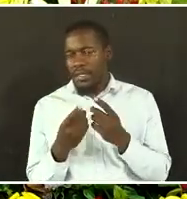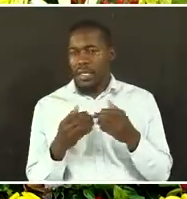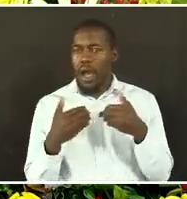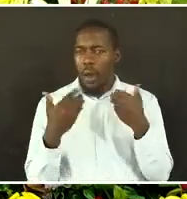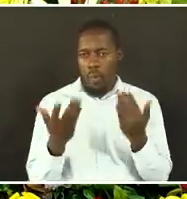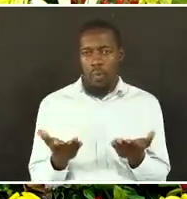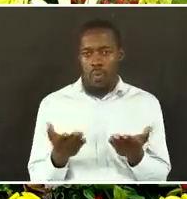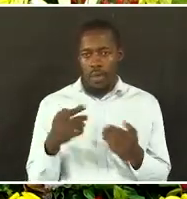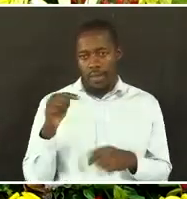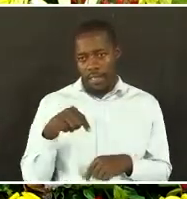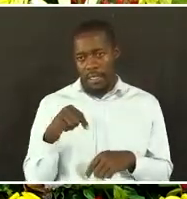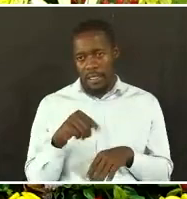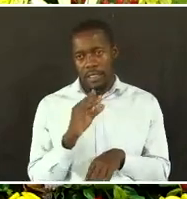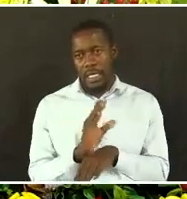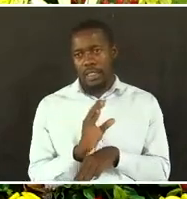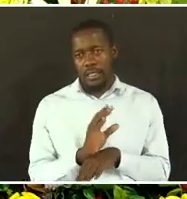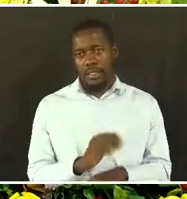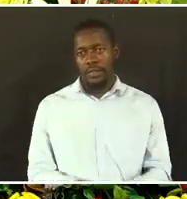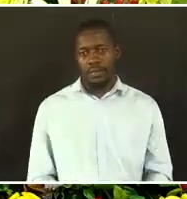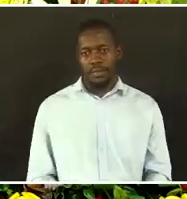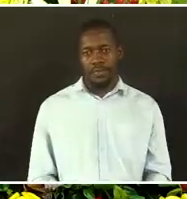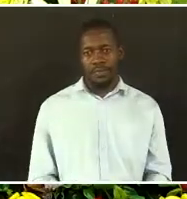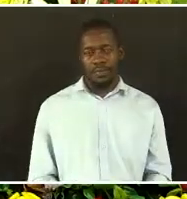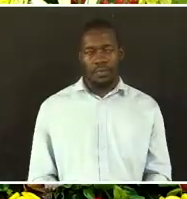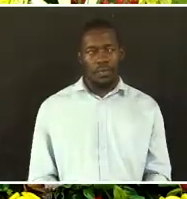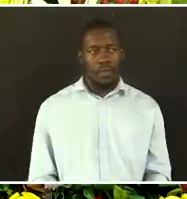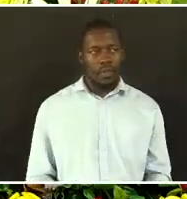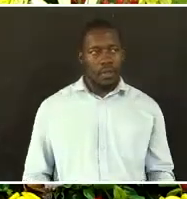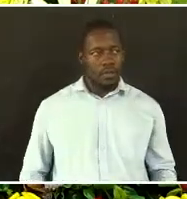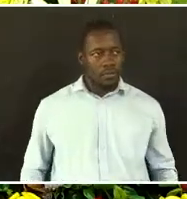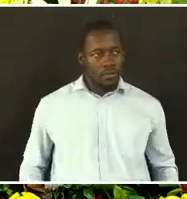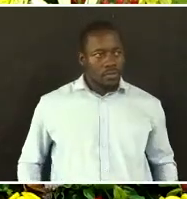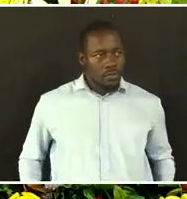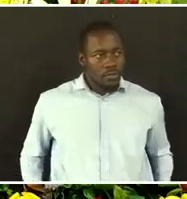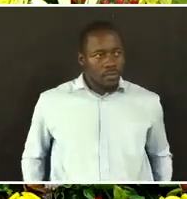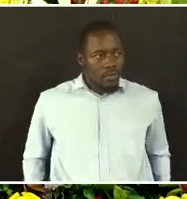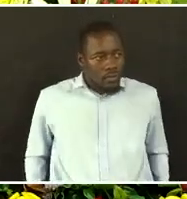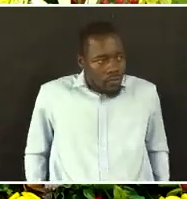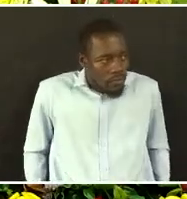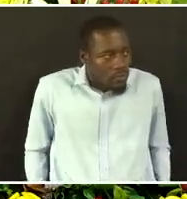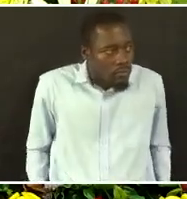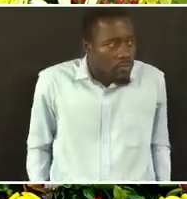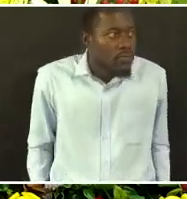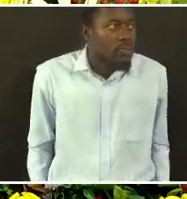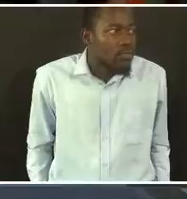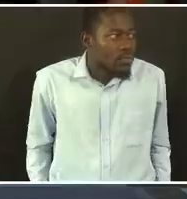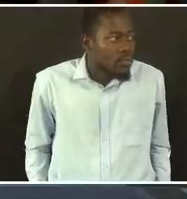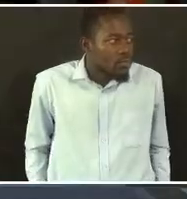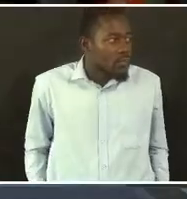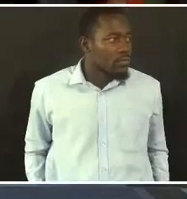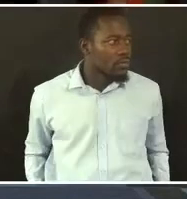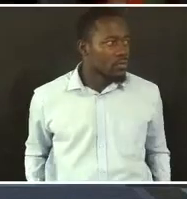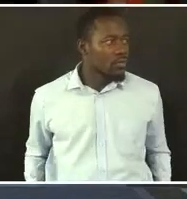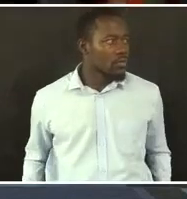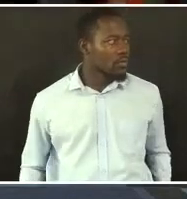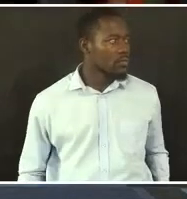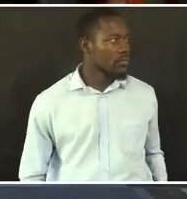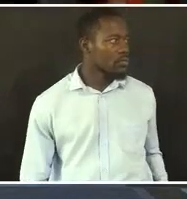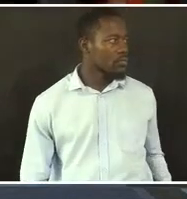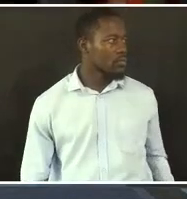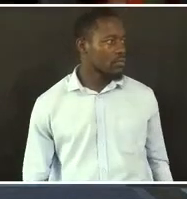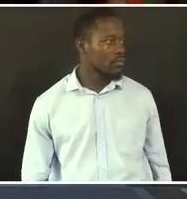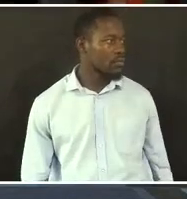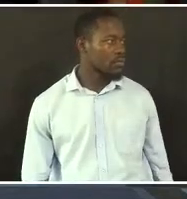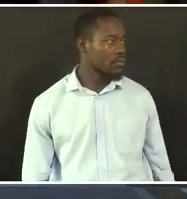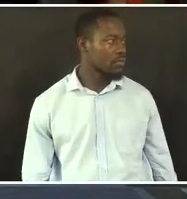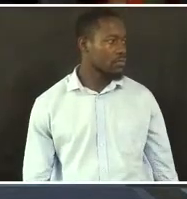goal, applying the method of Christ as we do our hospital chaplaincy. Karibu. Yeah, thank you for that